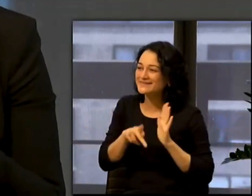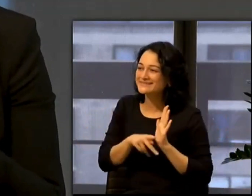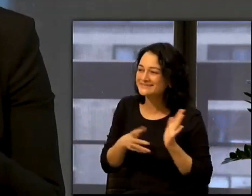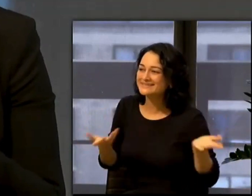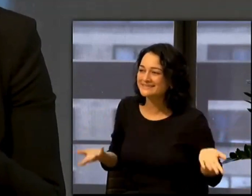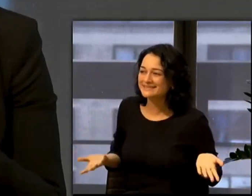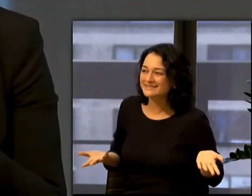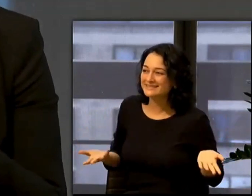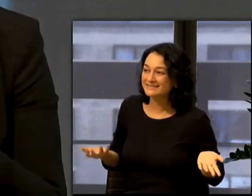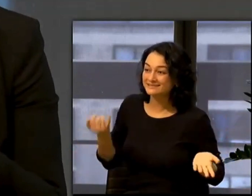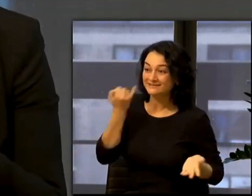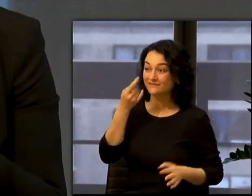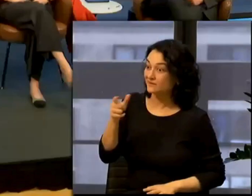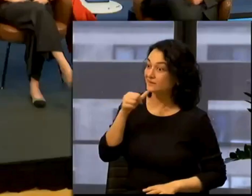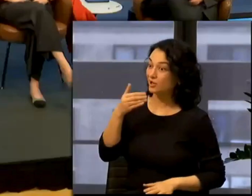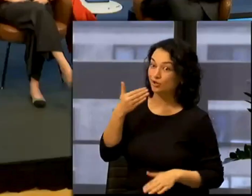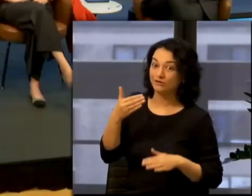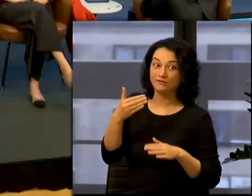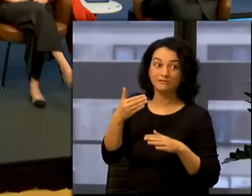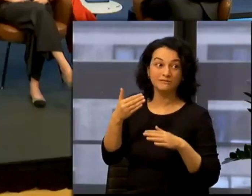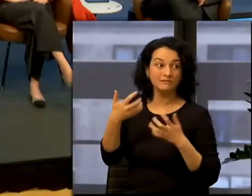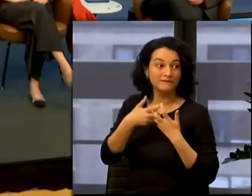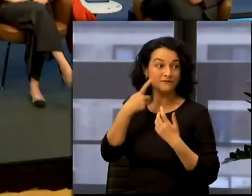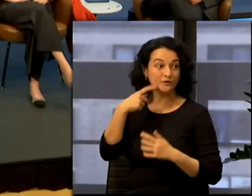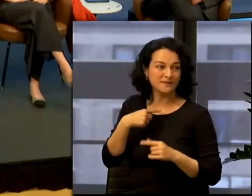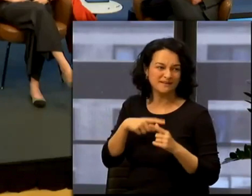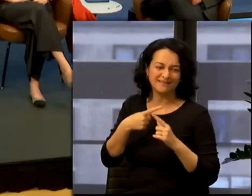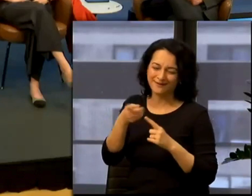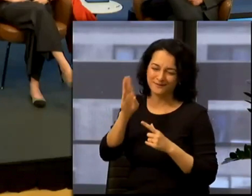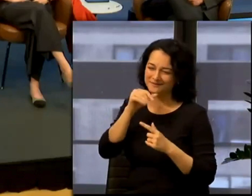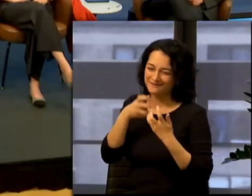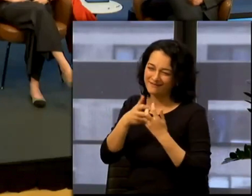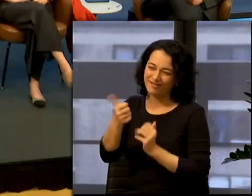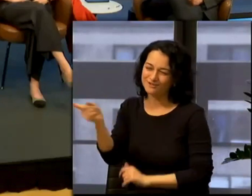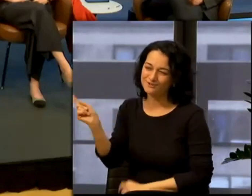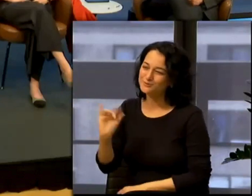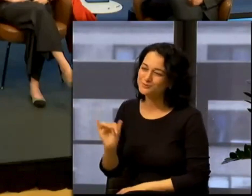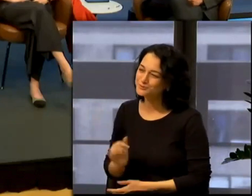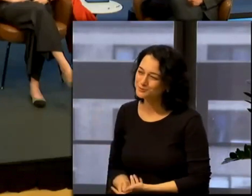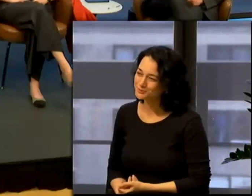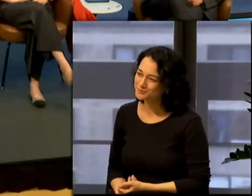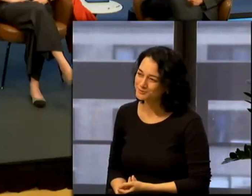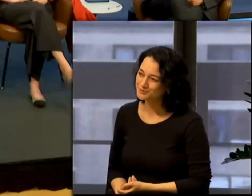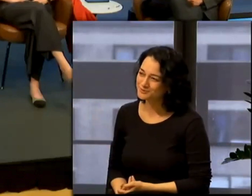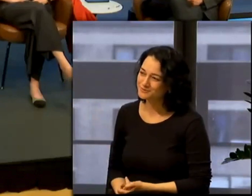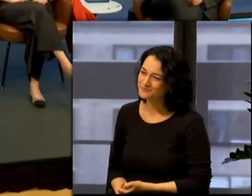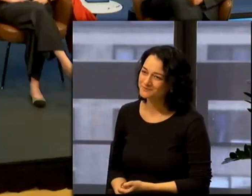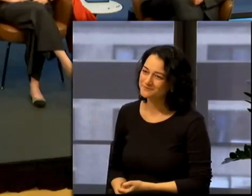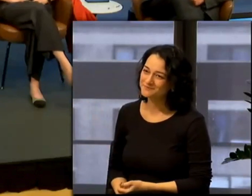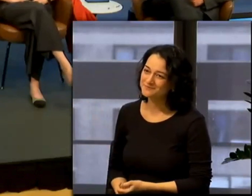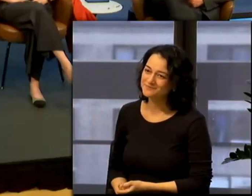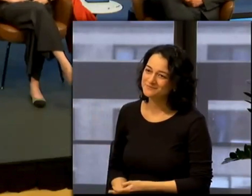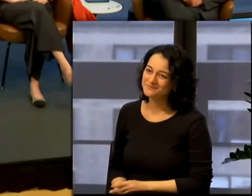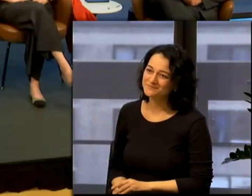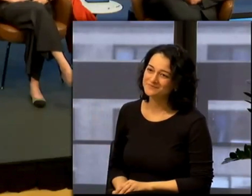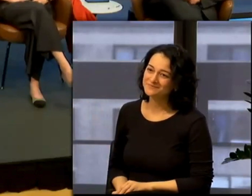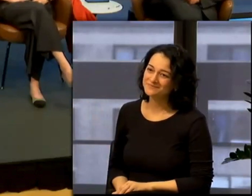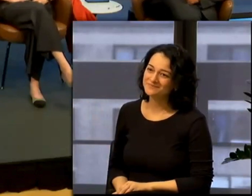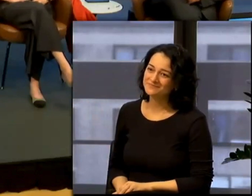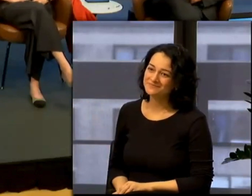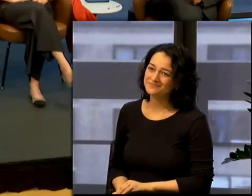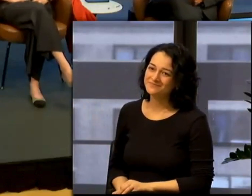propose it. Thank you, Kylie. Galila. Yeah, I think I've said everything profound already that I have in my tool